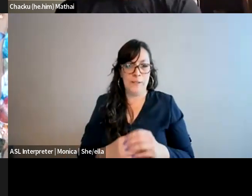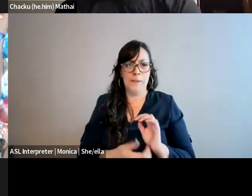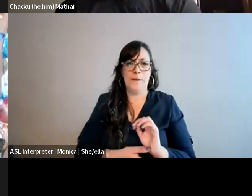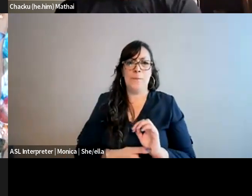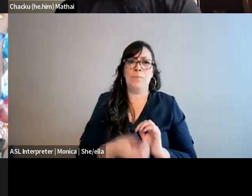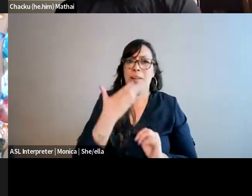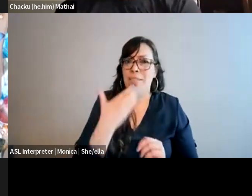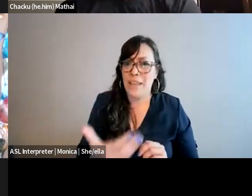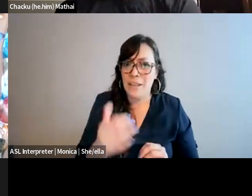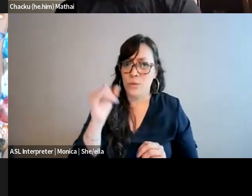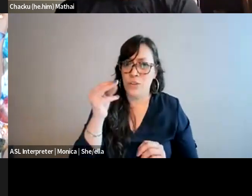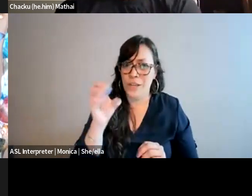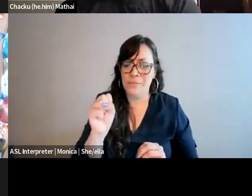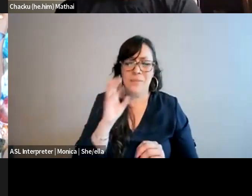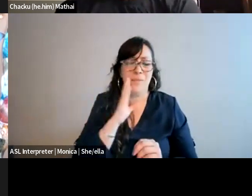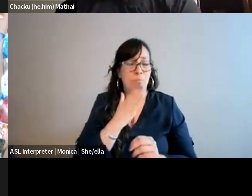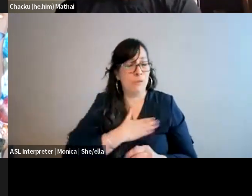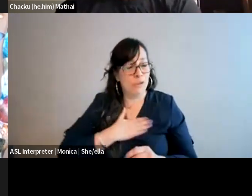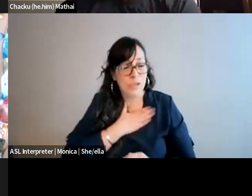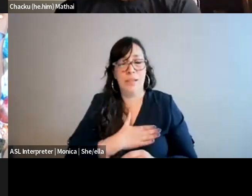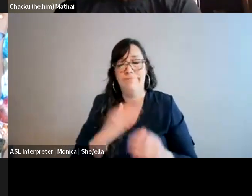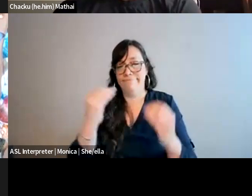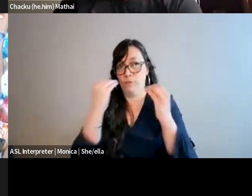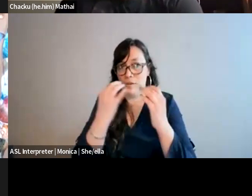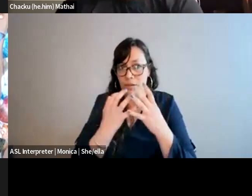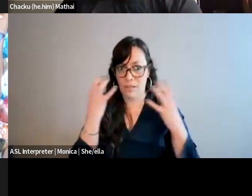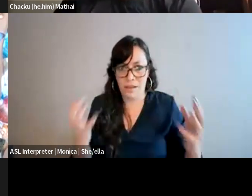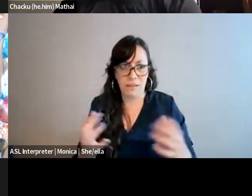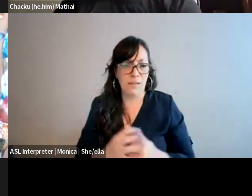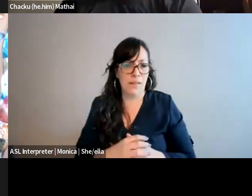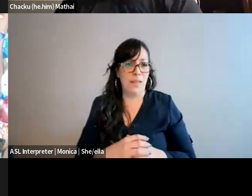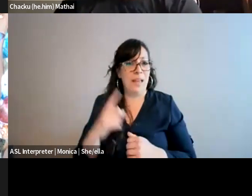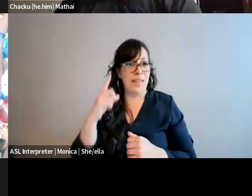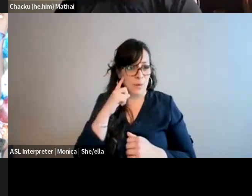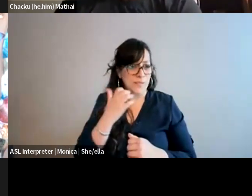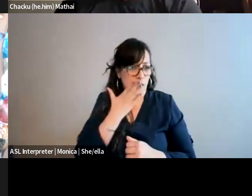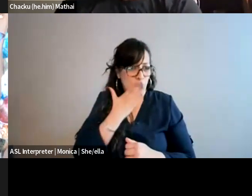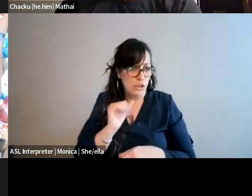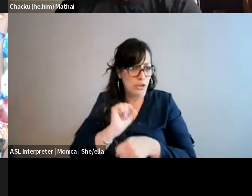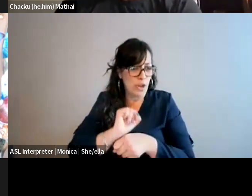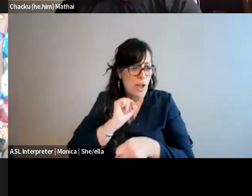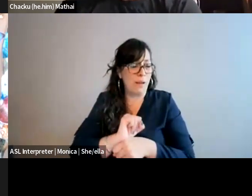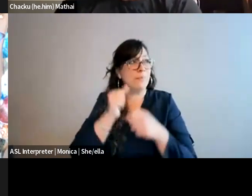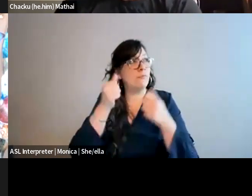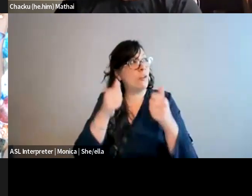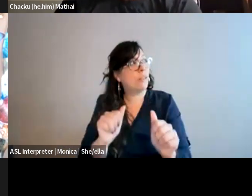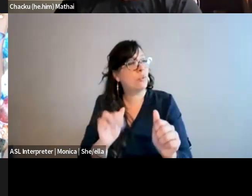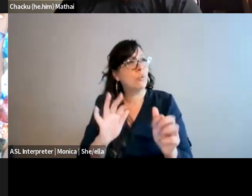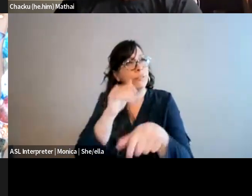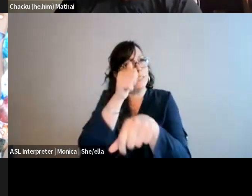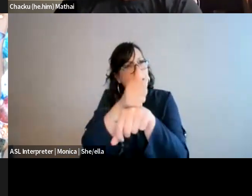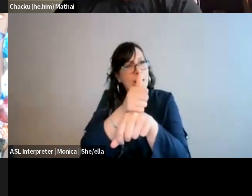Thank you so much, James, for that. That was very enlightening. And I think we've done a great job of just setting